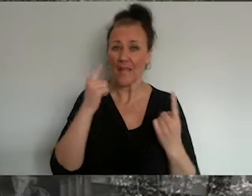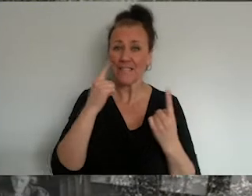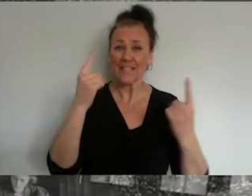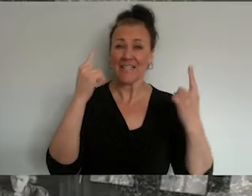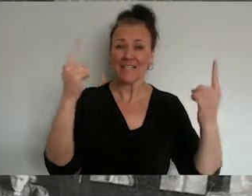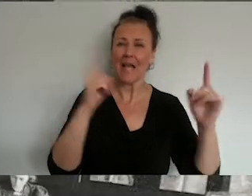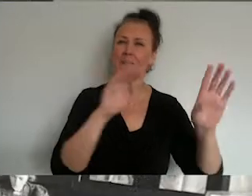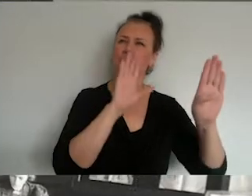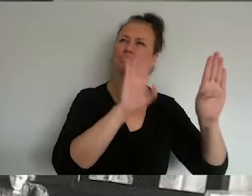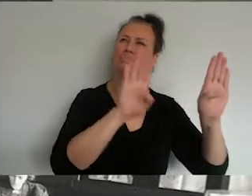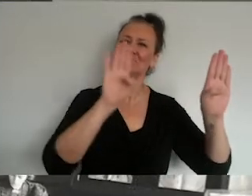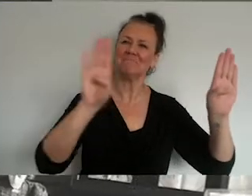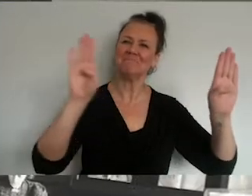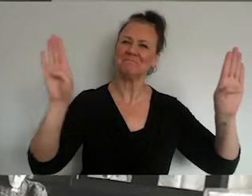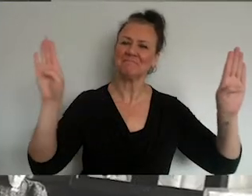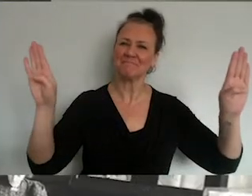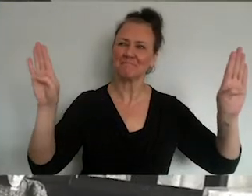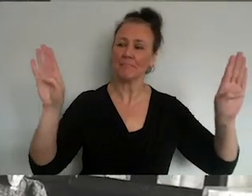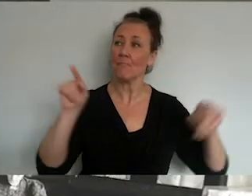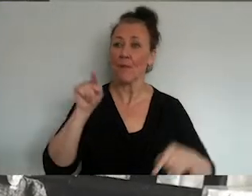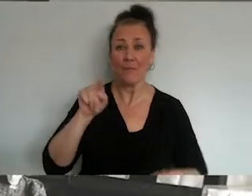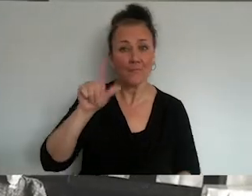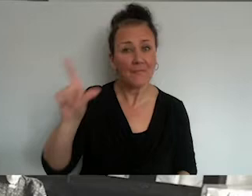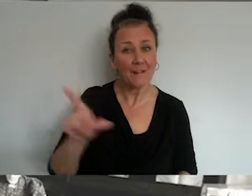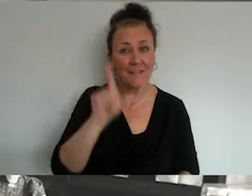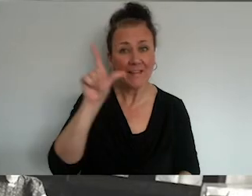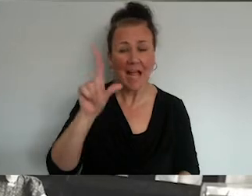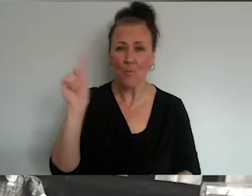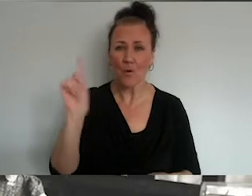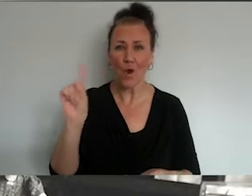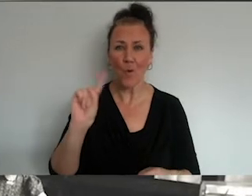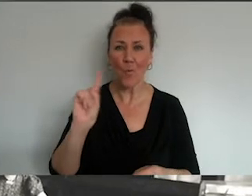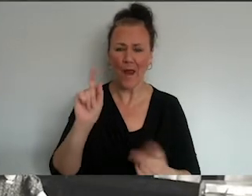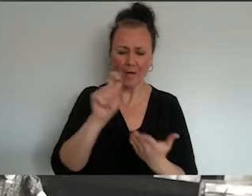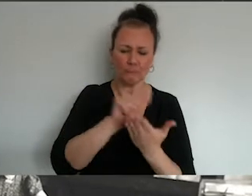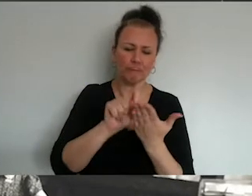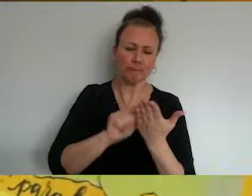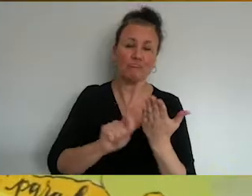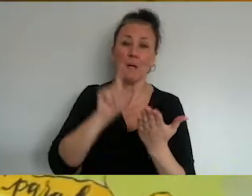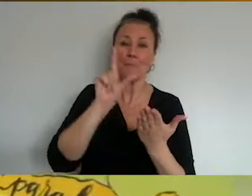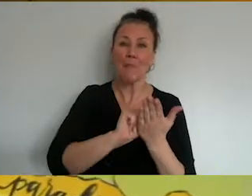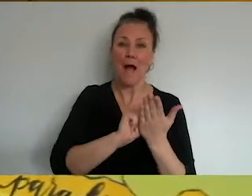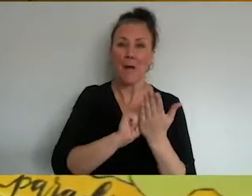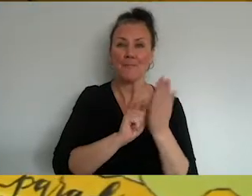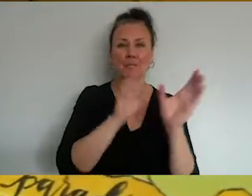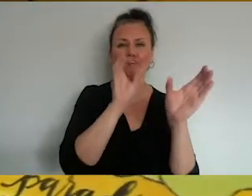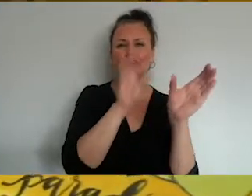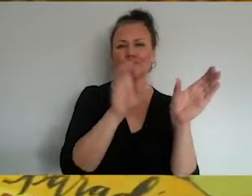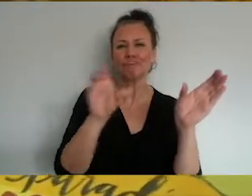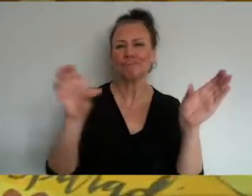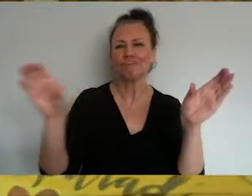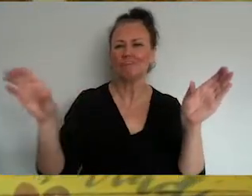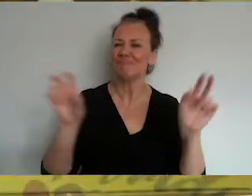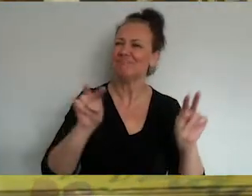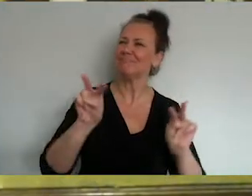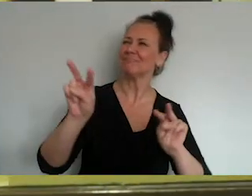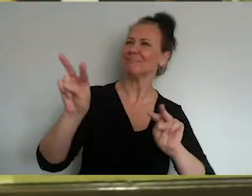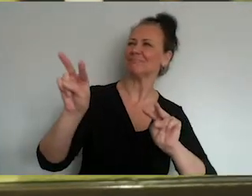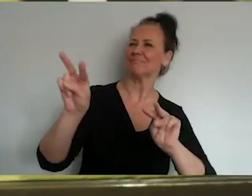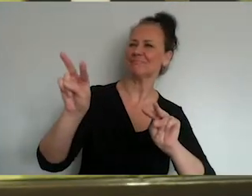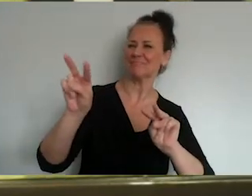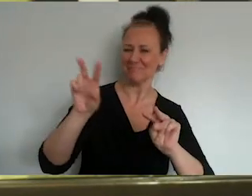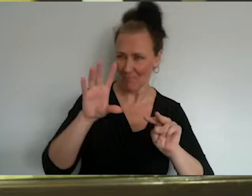It's a universal library where we add our collective masterworks. It's a mixing board to lay down our tracks alongside the